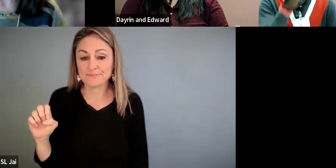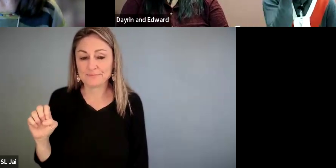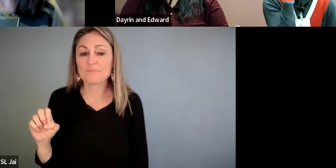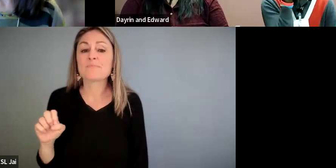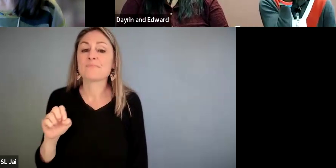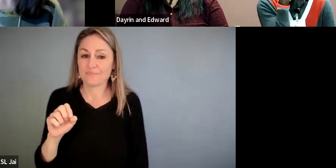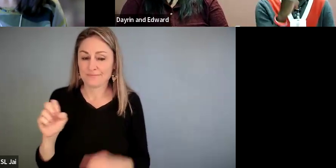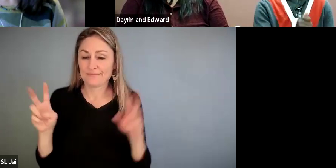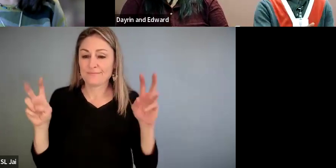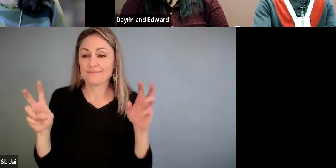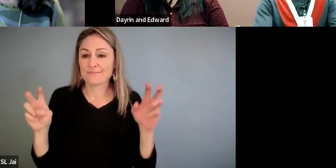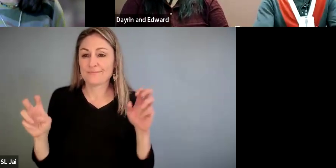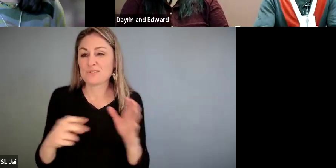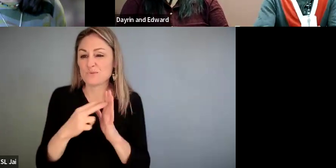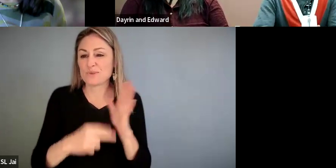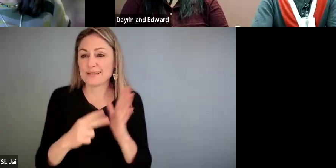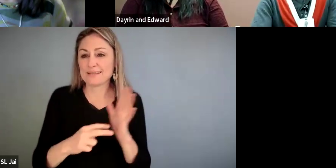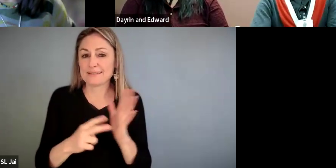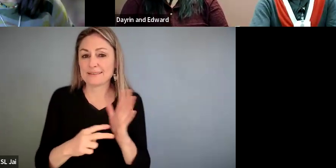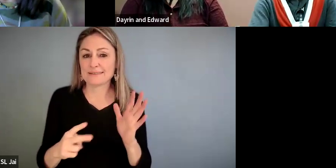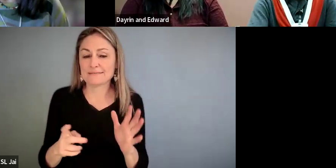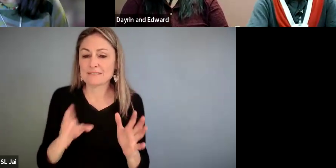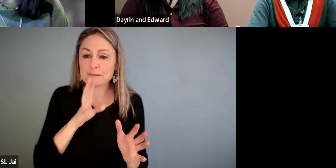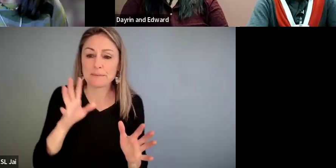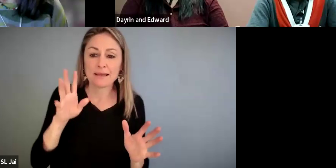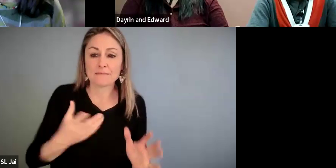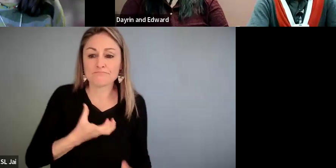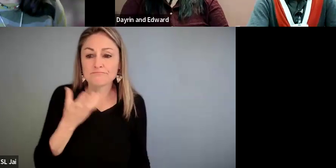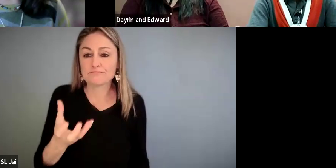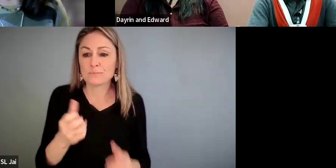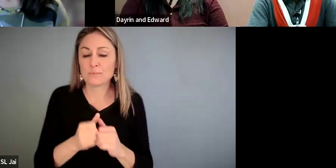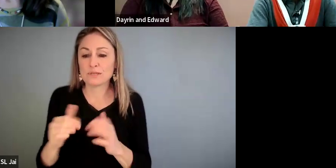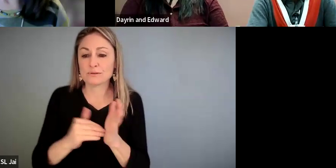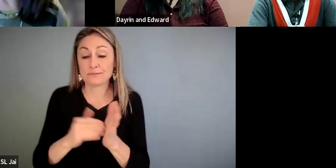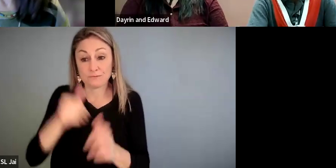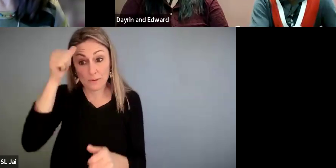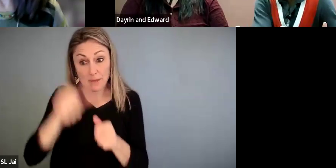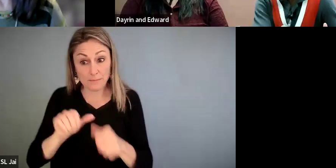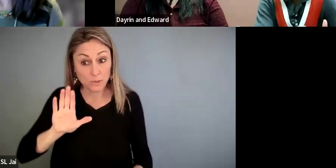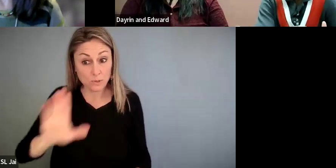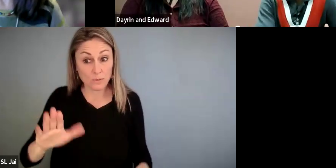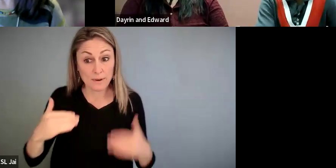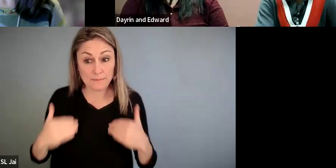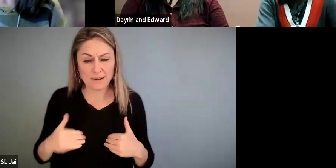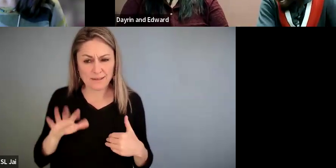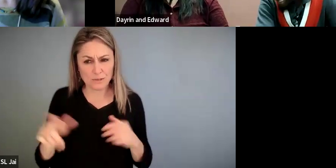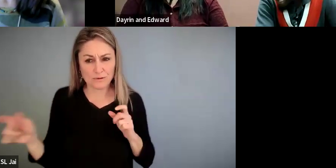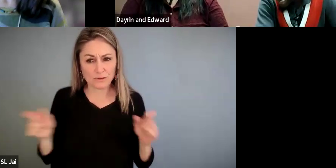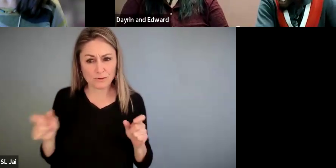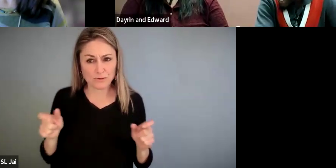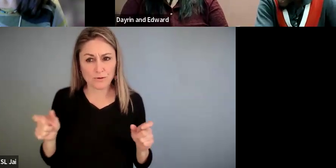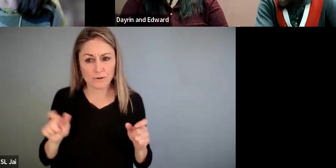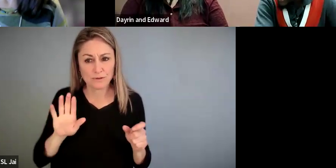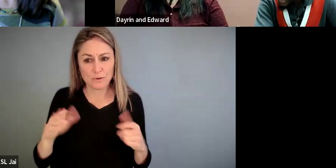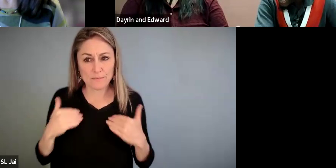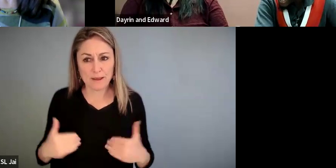Speaking up with your doctor. Remember, you are in charge of your body. Talk to your doctor